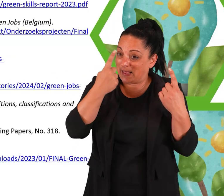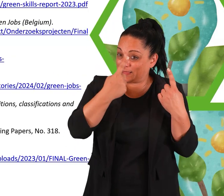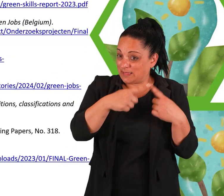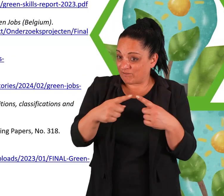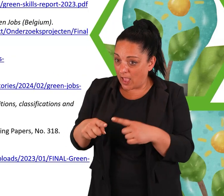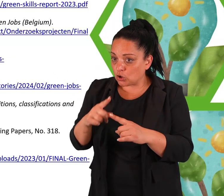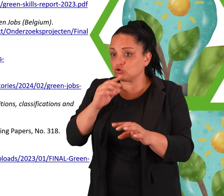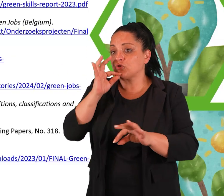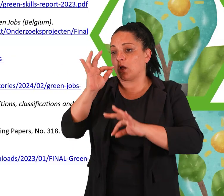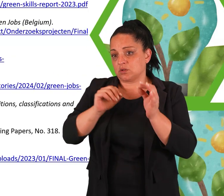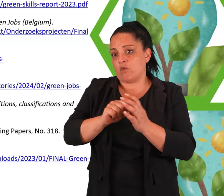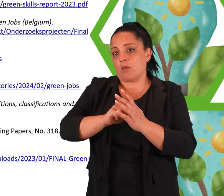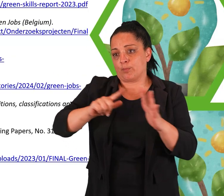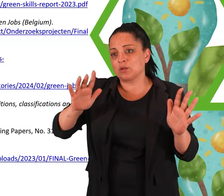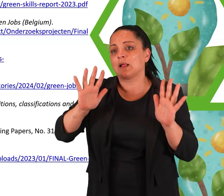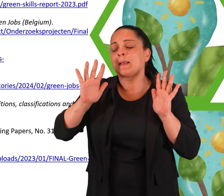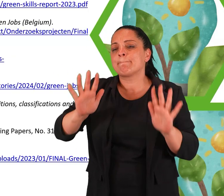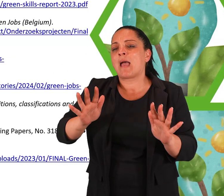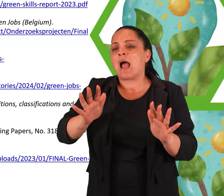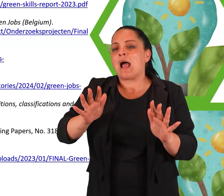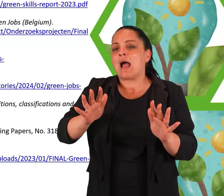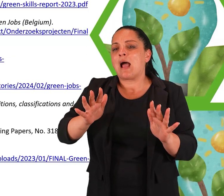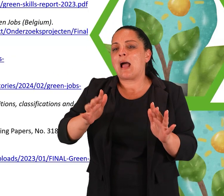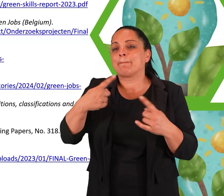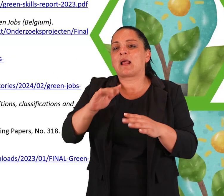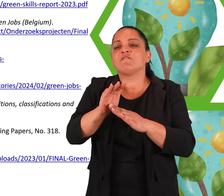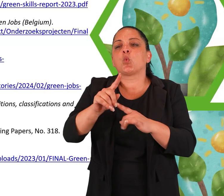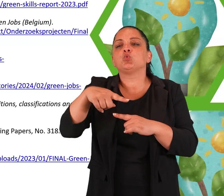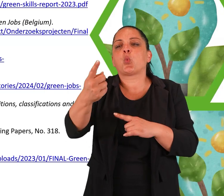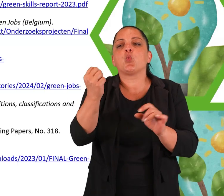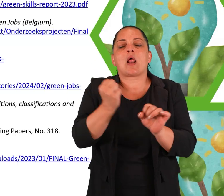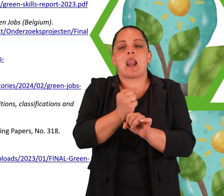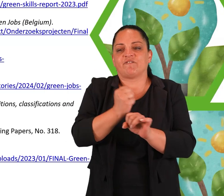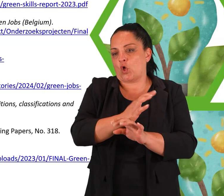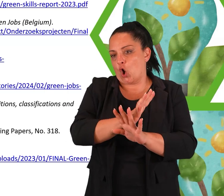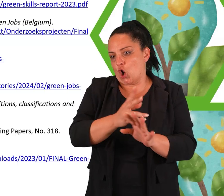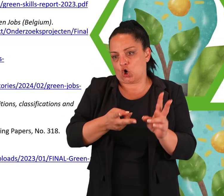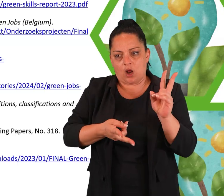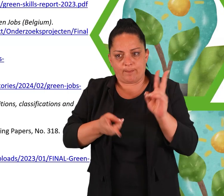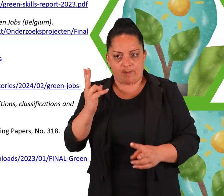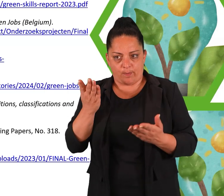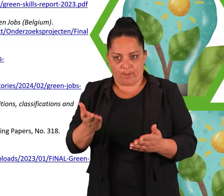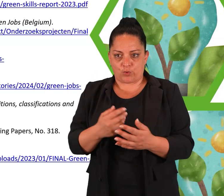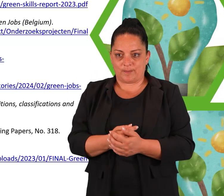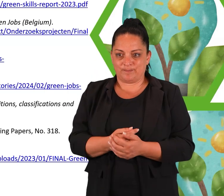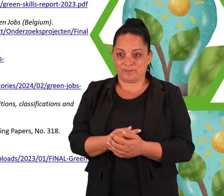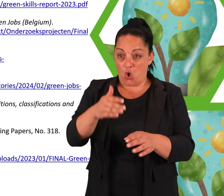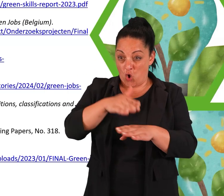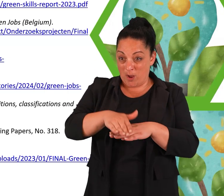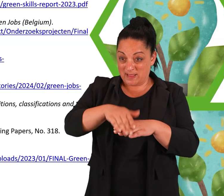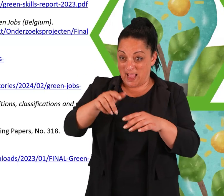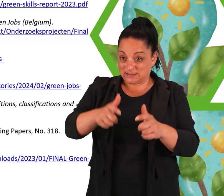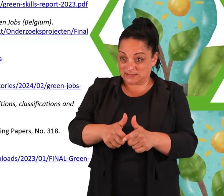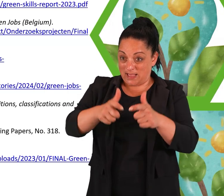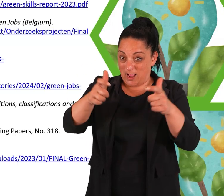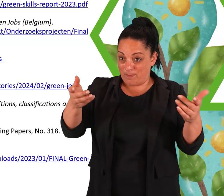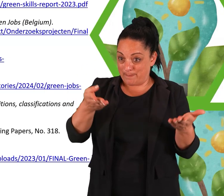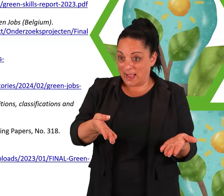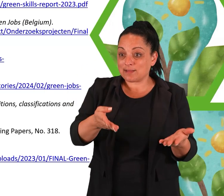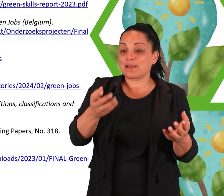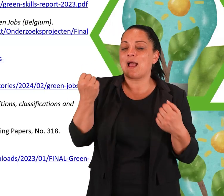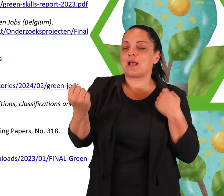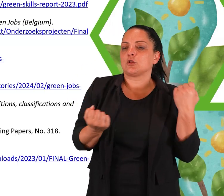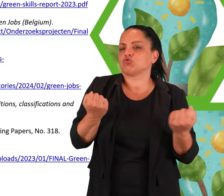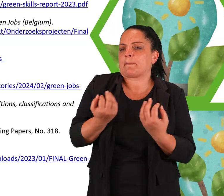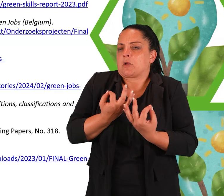and increasingly essential for the future of work. By developing the right skills and attitudes that we saw